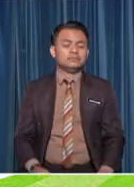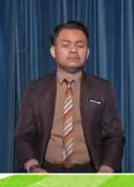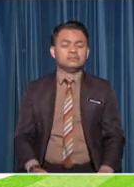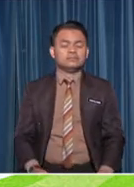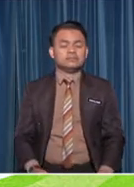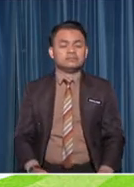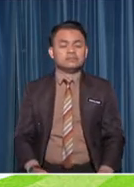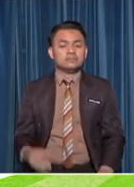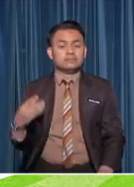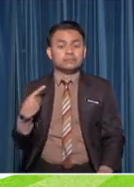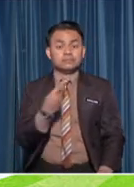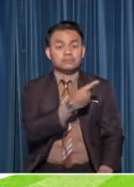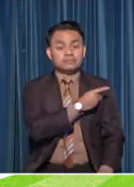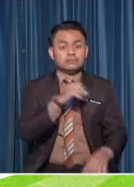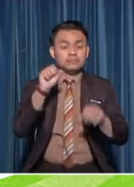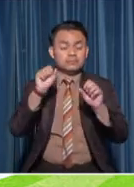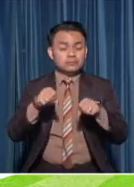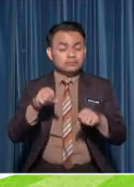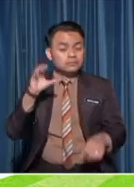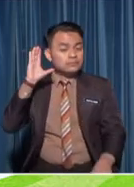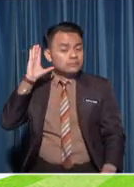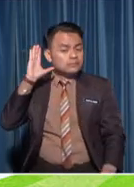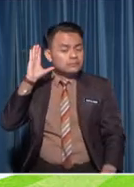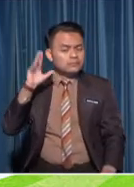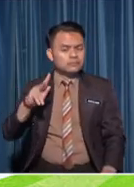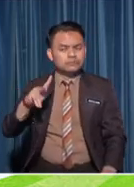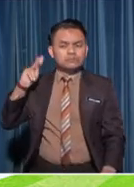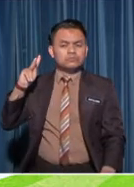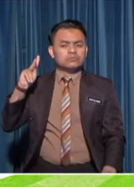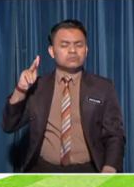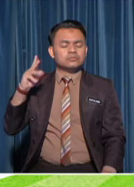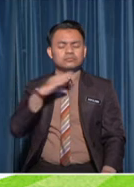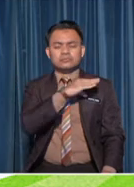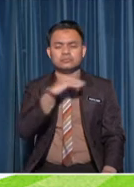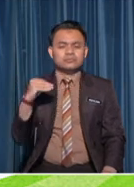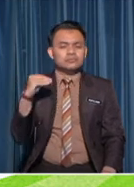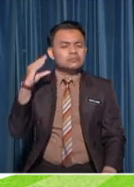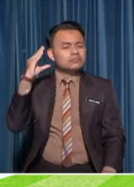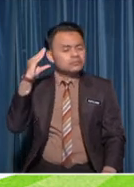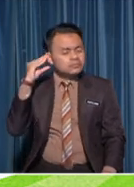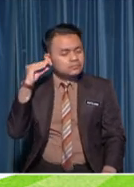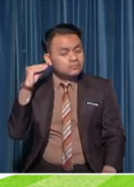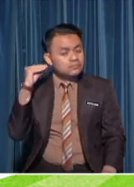We can hear loud and soft sounds.